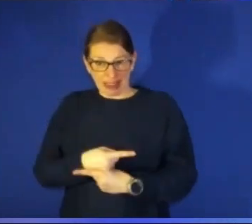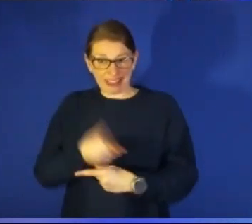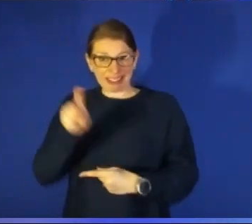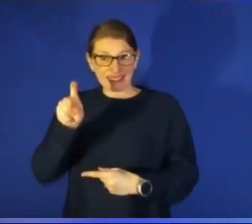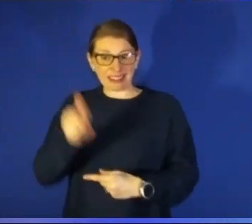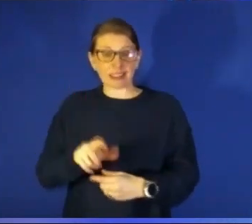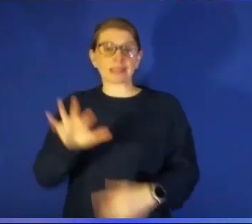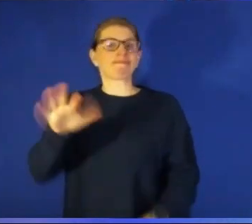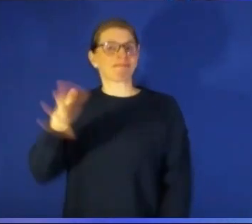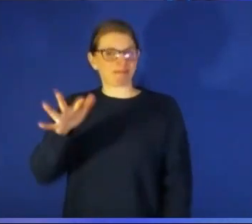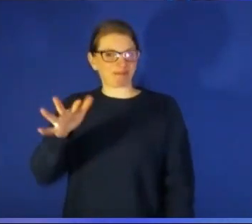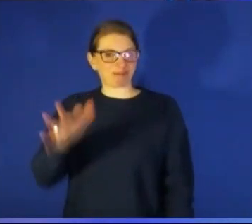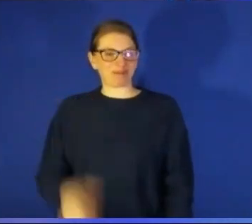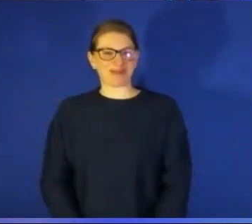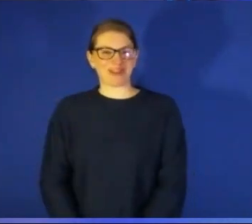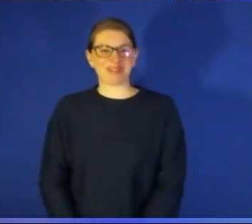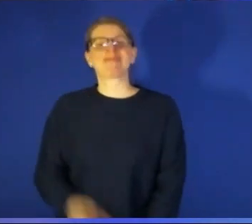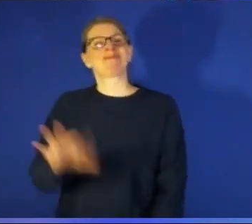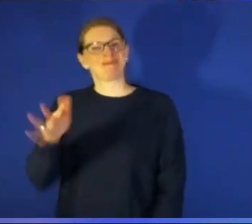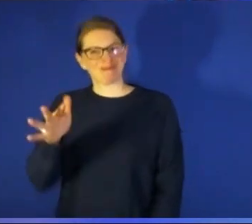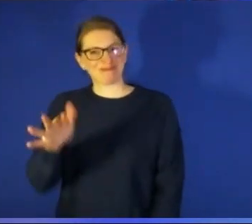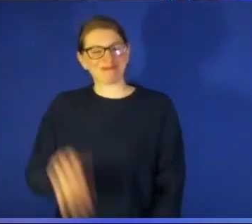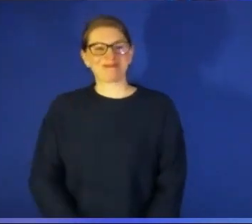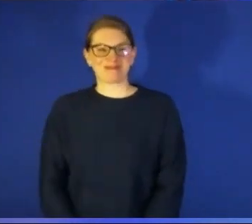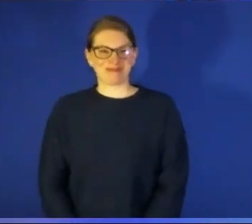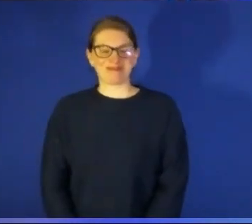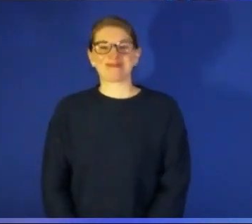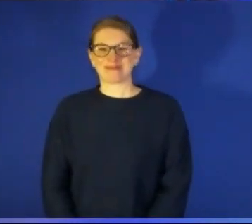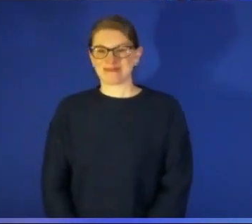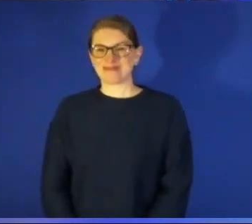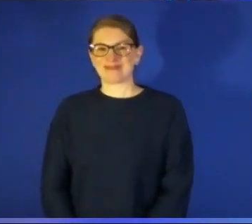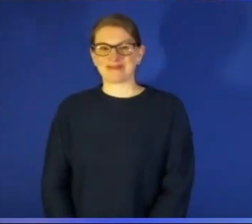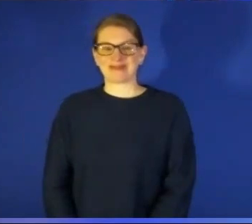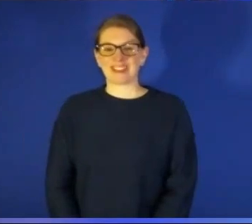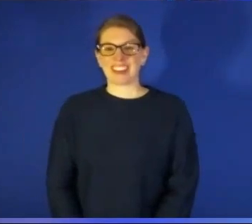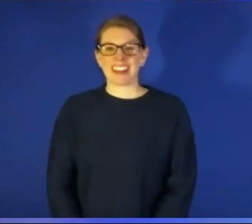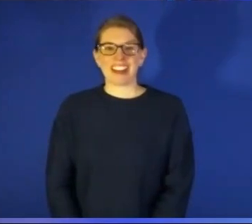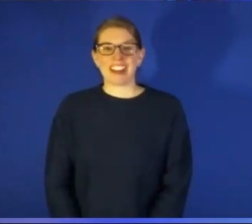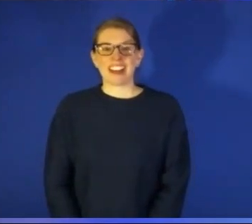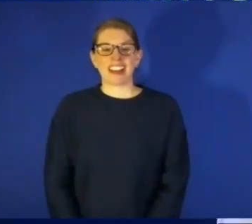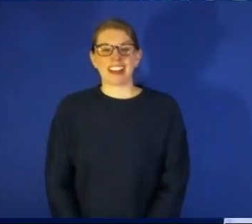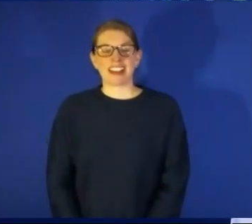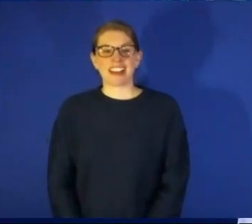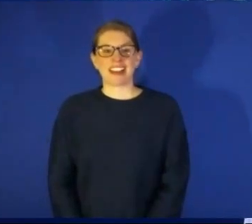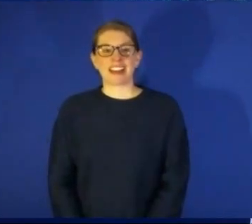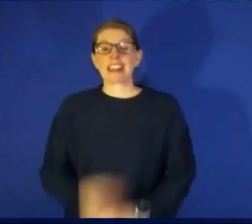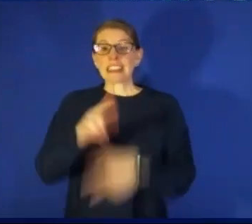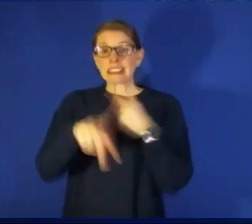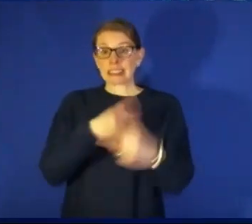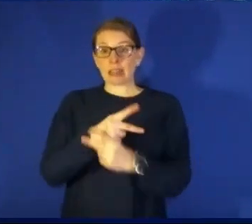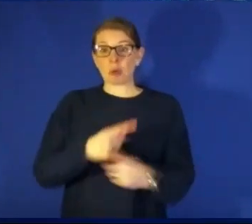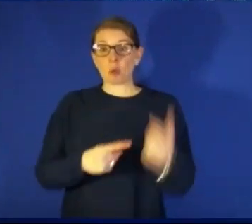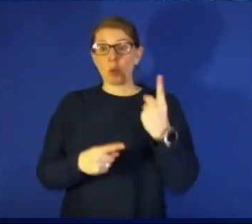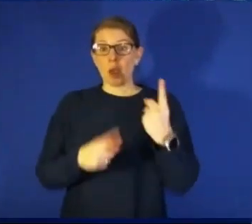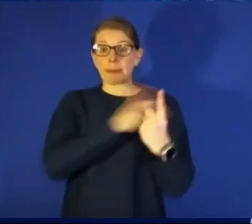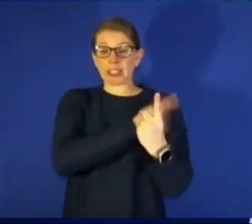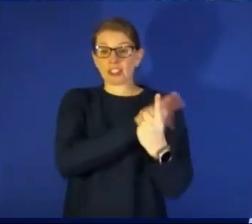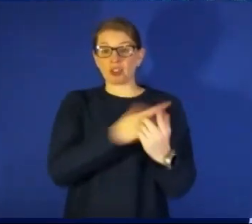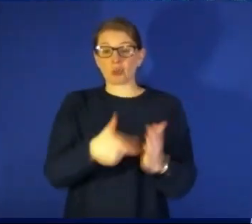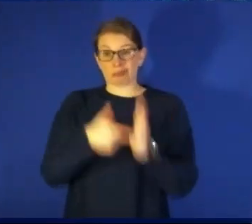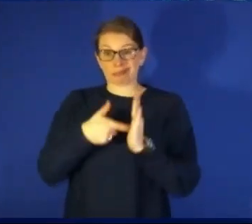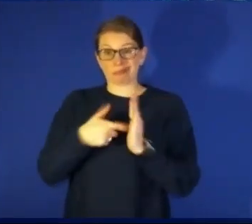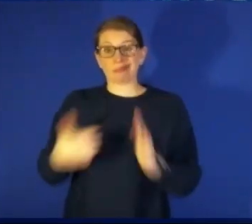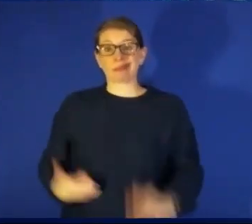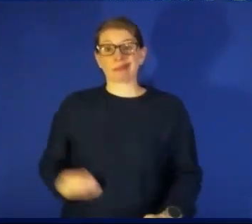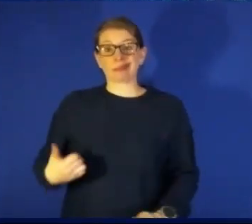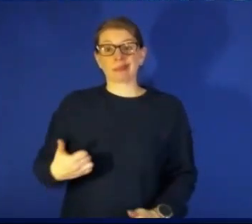of. Sort of. That's a good old-fashioned doctor question. I love it. Yeah. Answer. So type 1 patients usually require insulin, sometimes